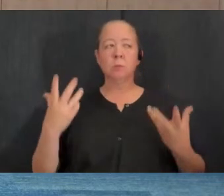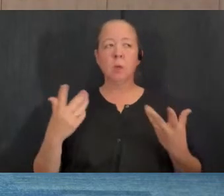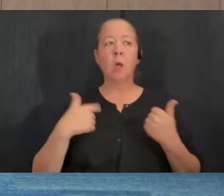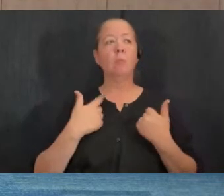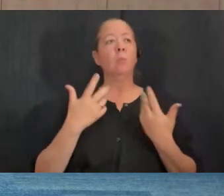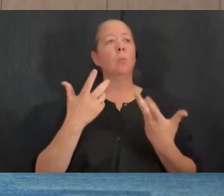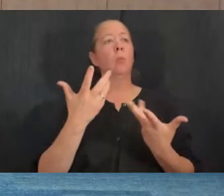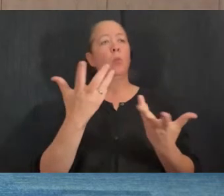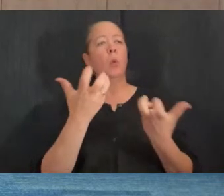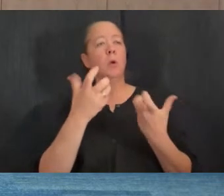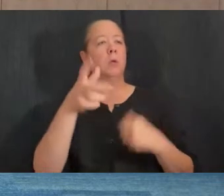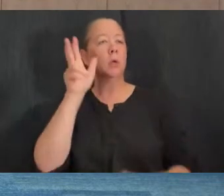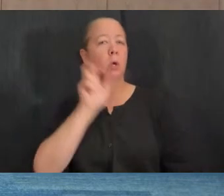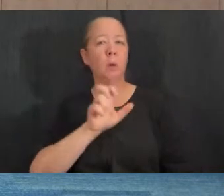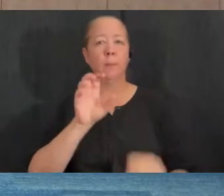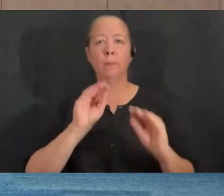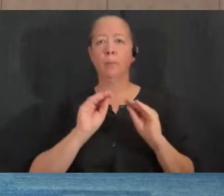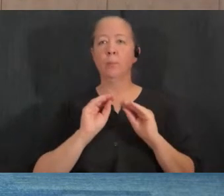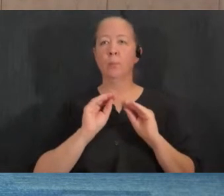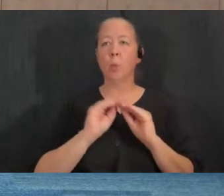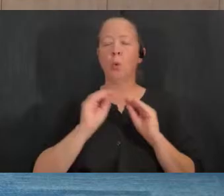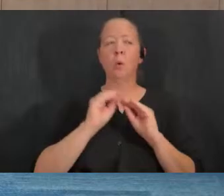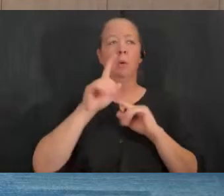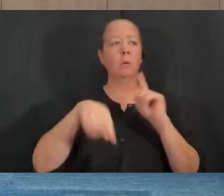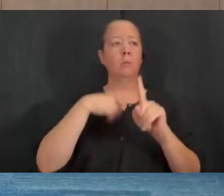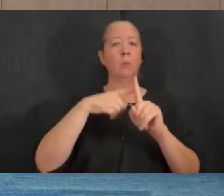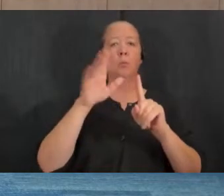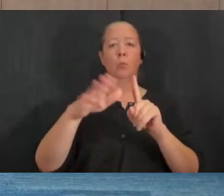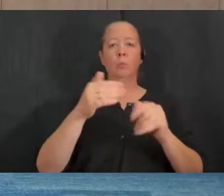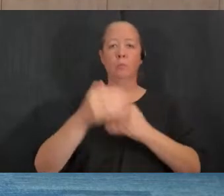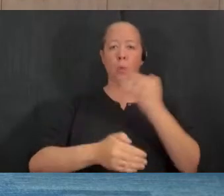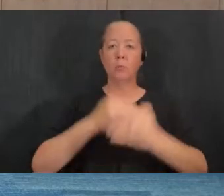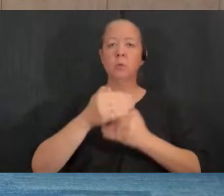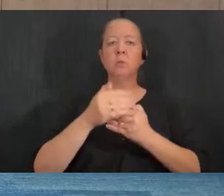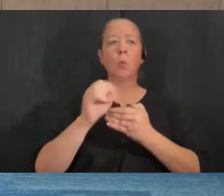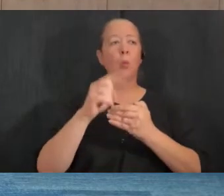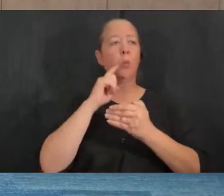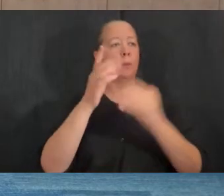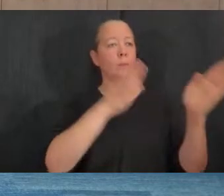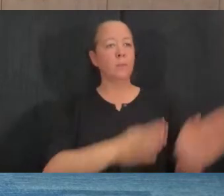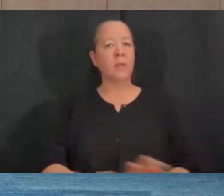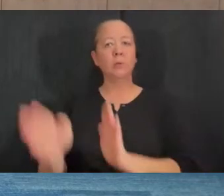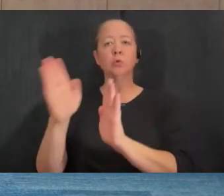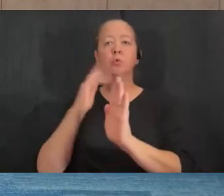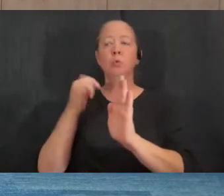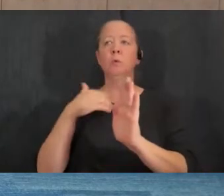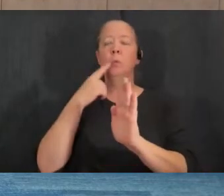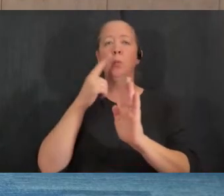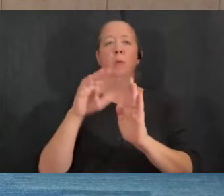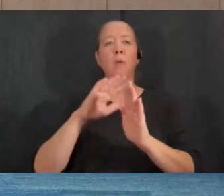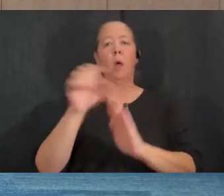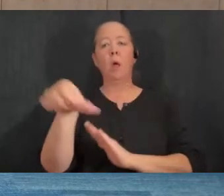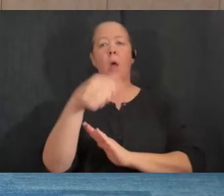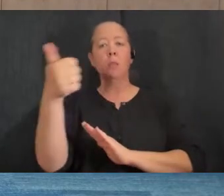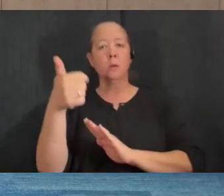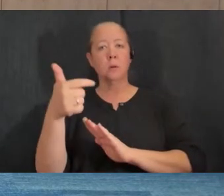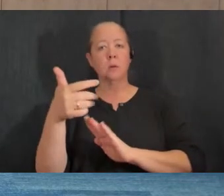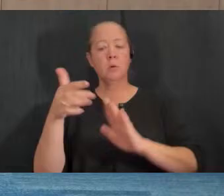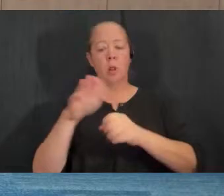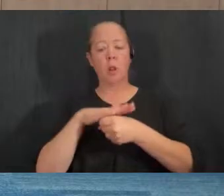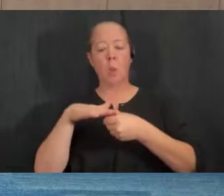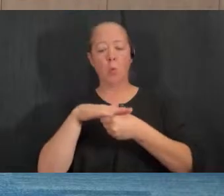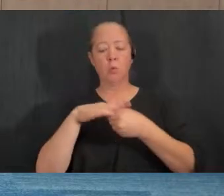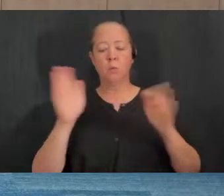bit about either your progress or your plans to connect with the other local small businesses that are in those two